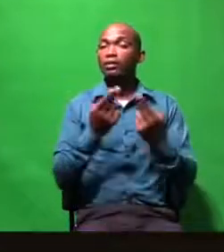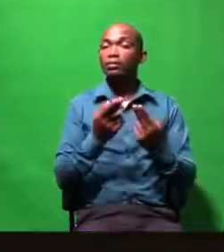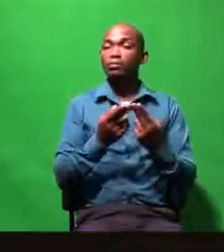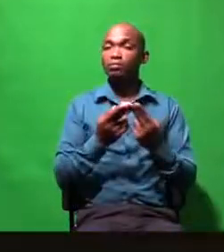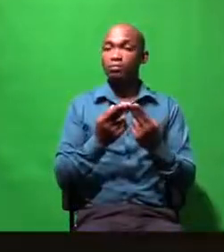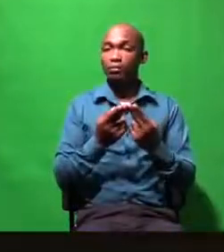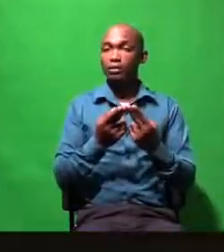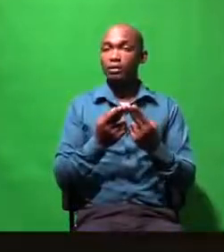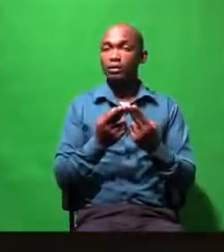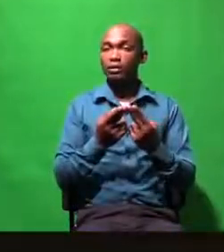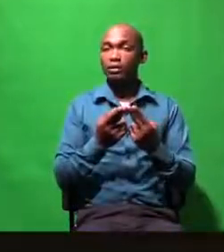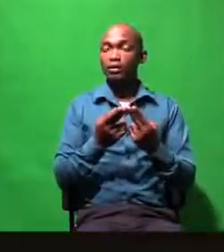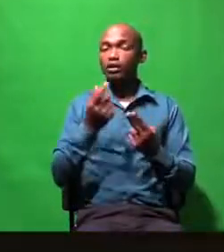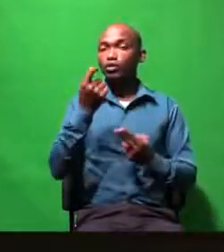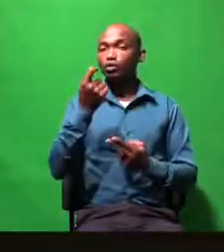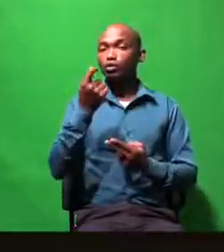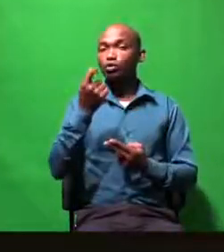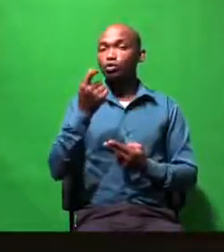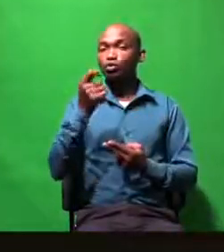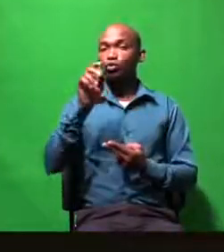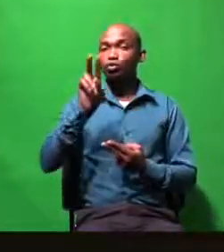Lake Turkana.